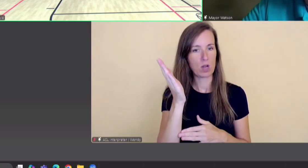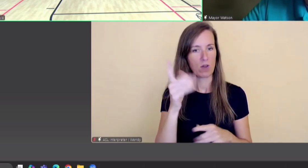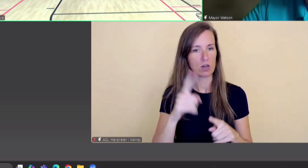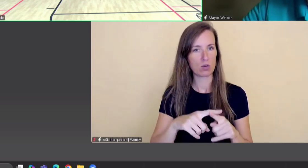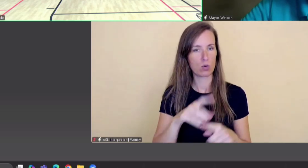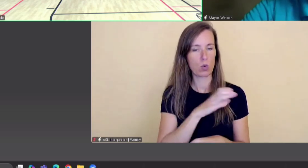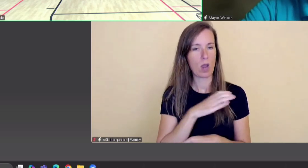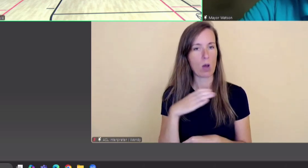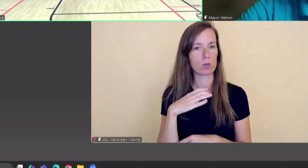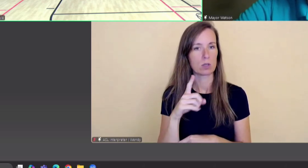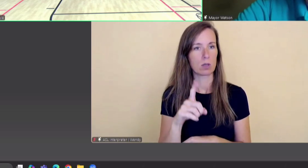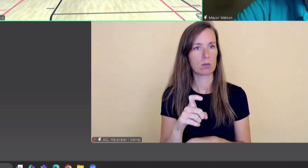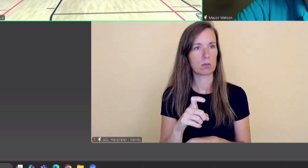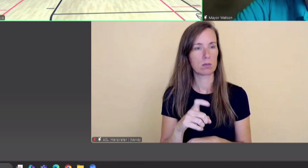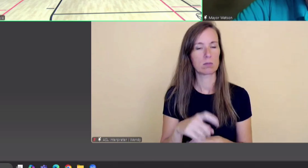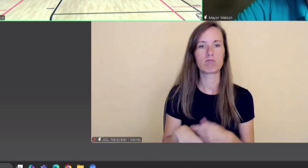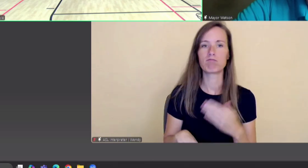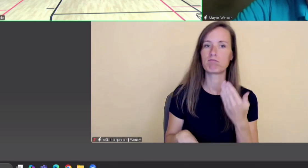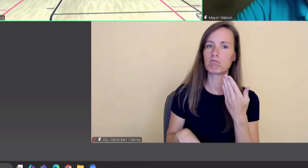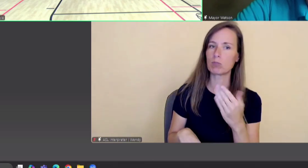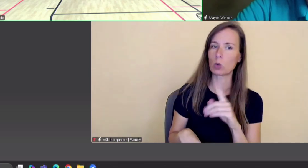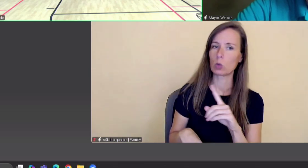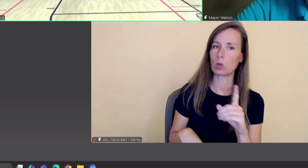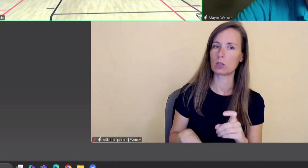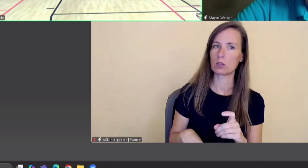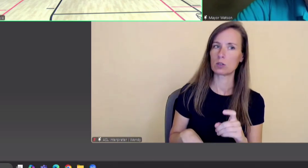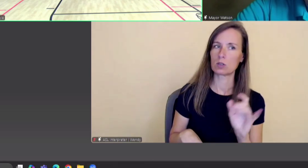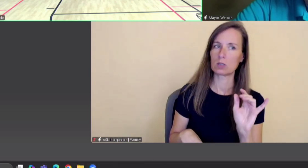So that's a good question. That was,